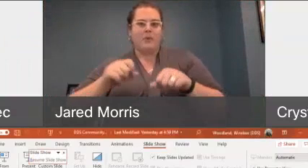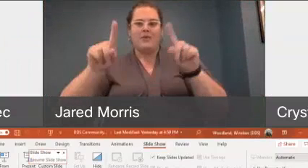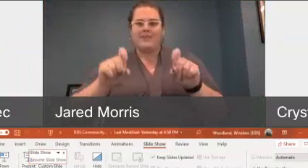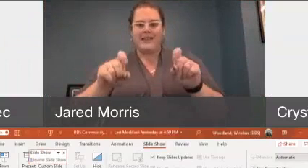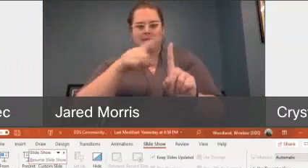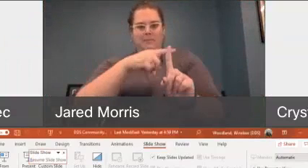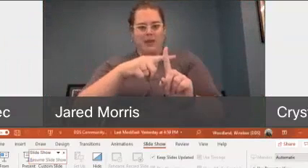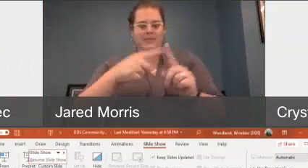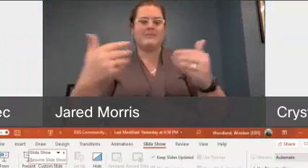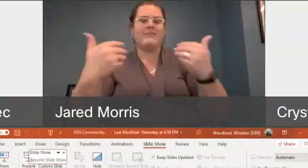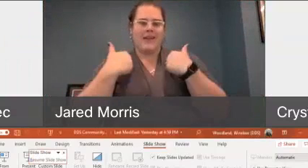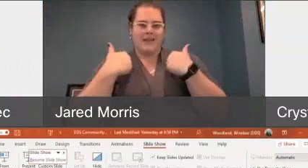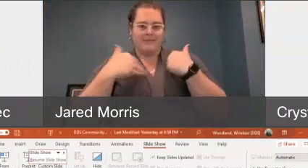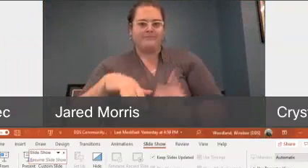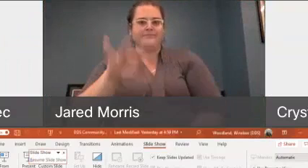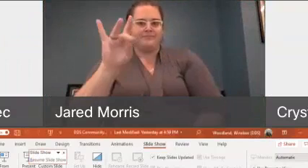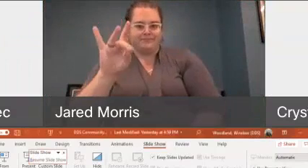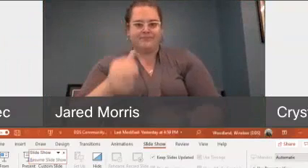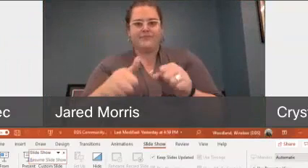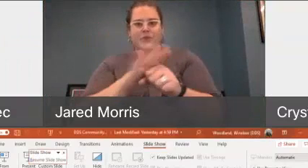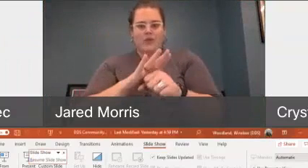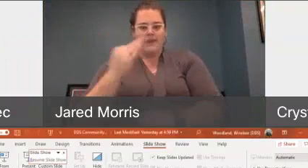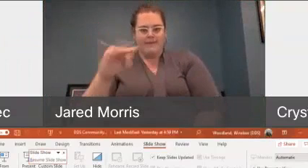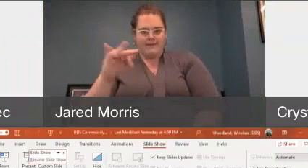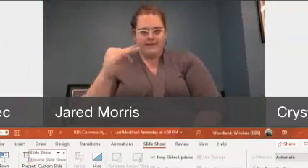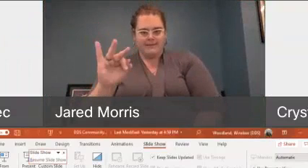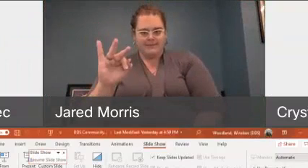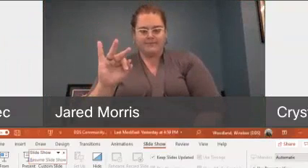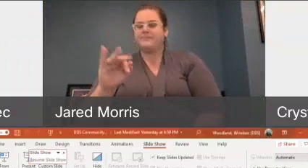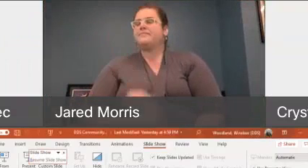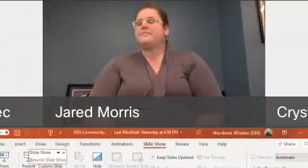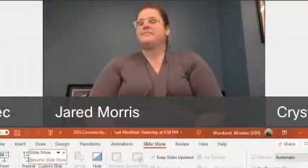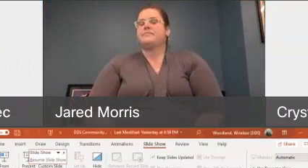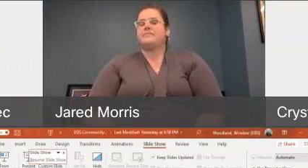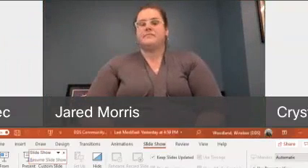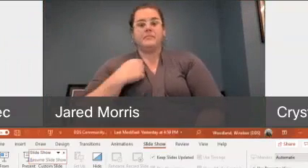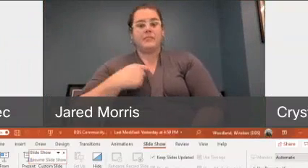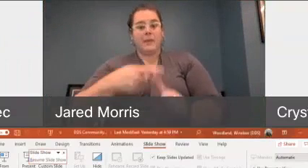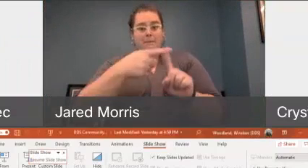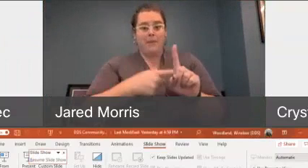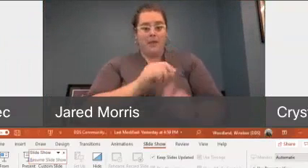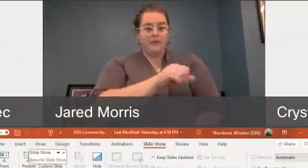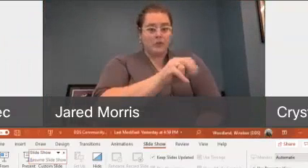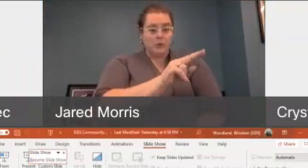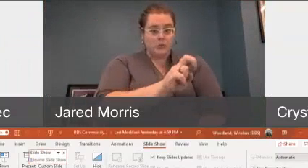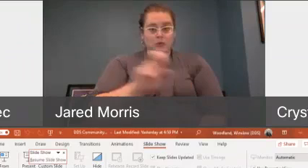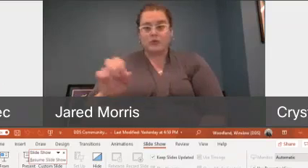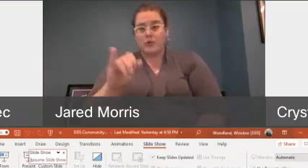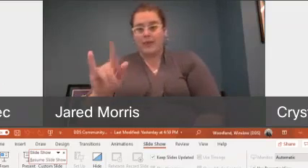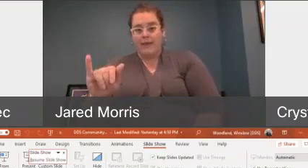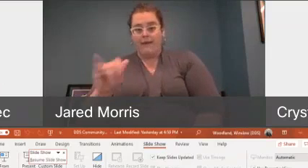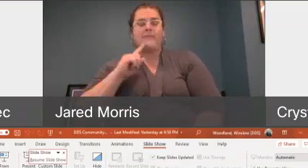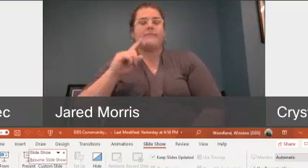COVID-19. We have had no cases, confirmed cases in June or July.